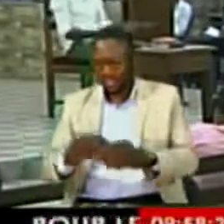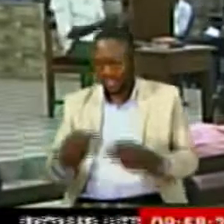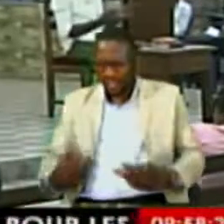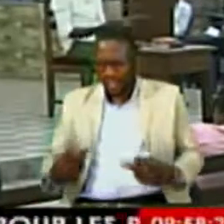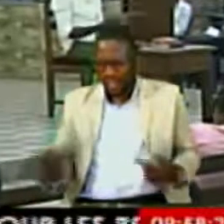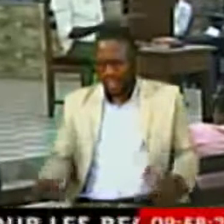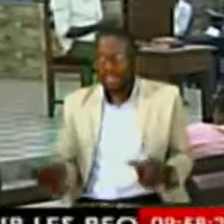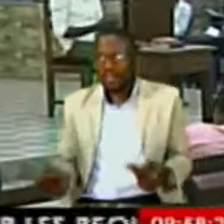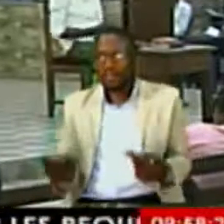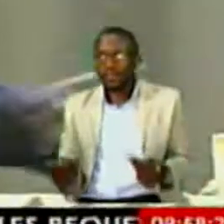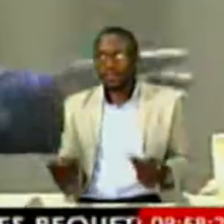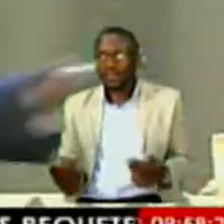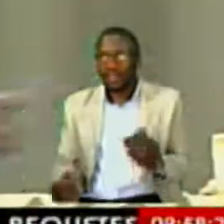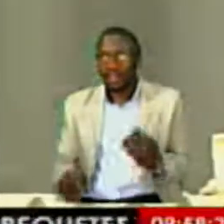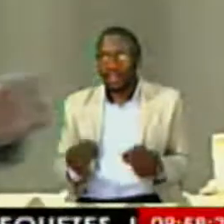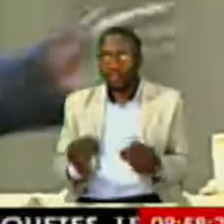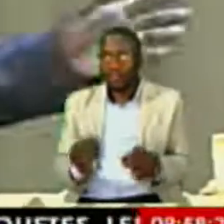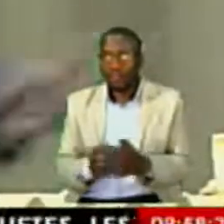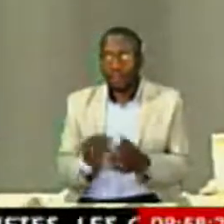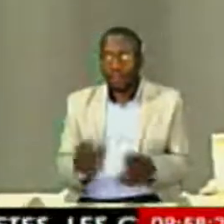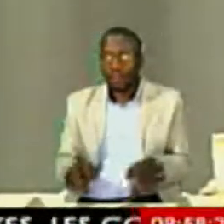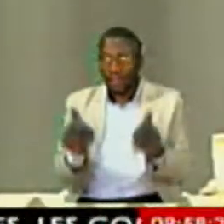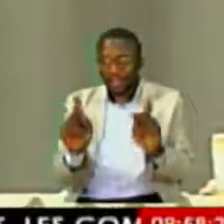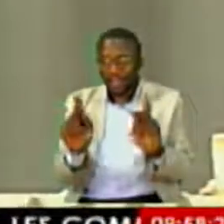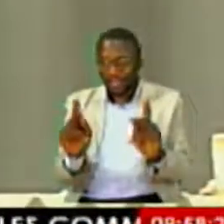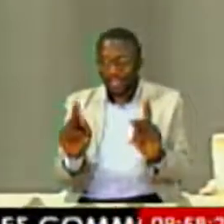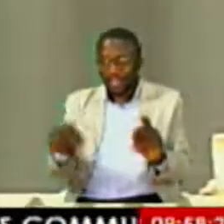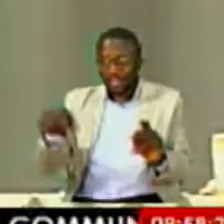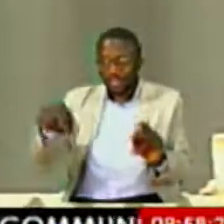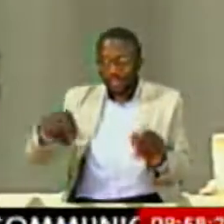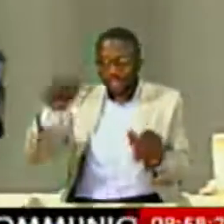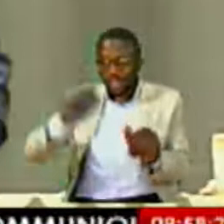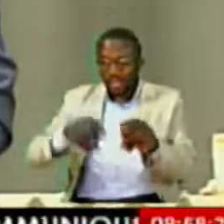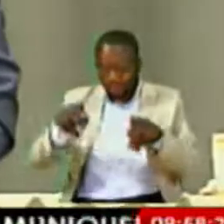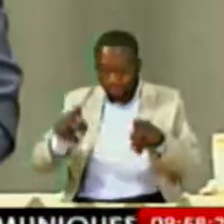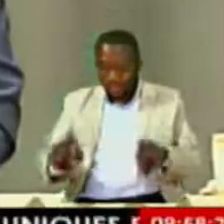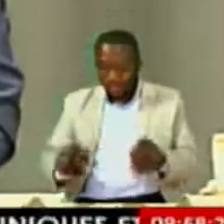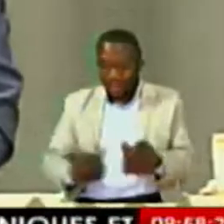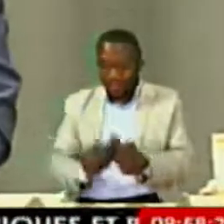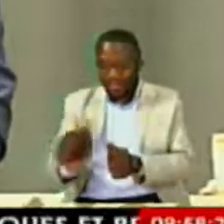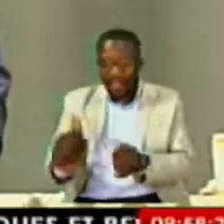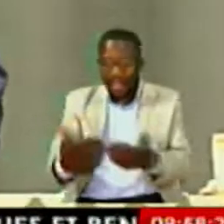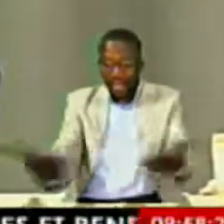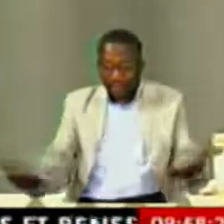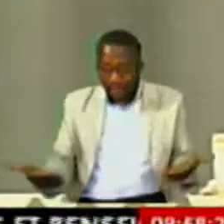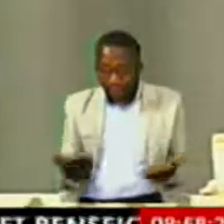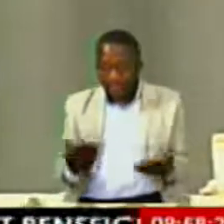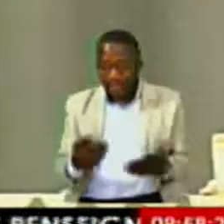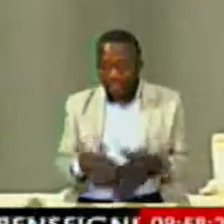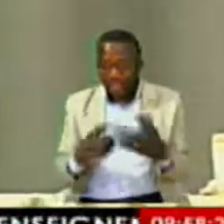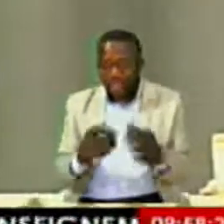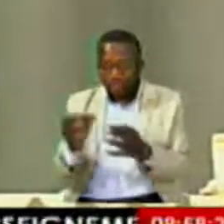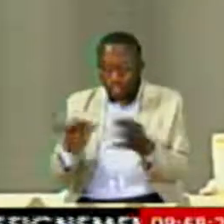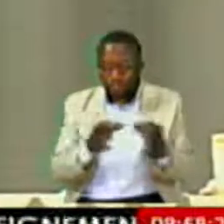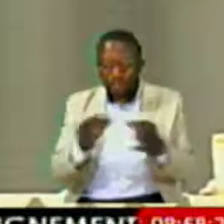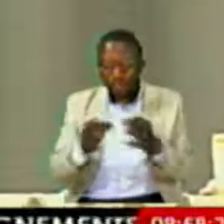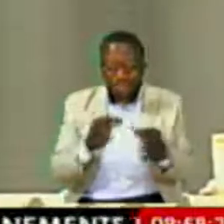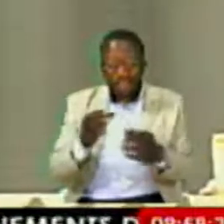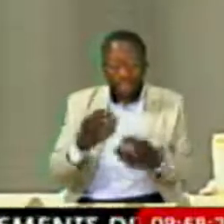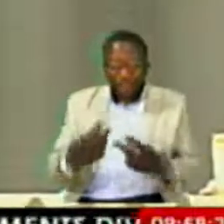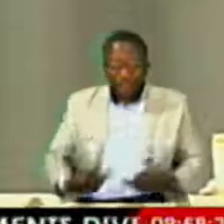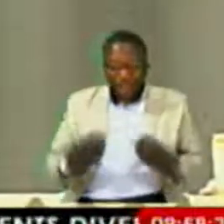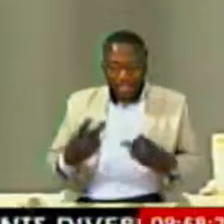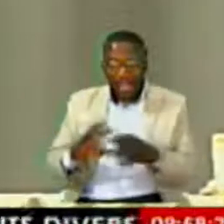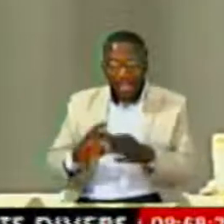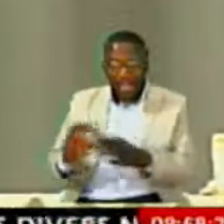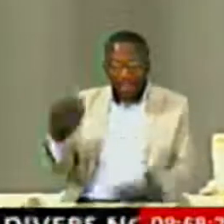on permettait que chacun passe pour raconter sa vie, if they can allow everyone here to tell their life, beaucoup vont